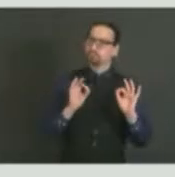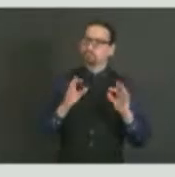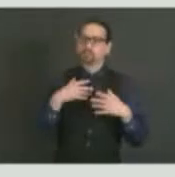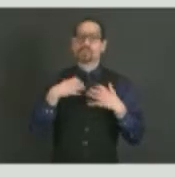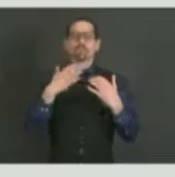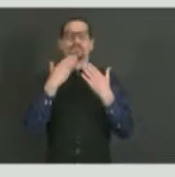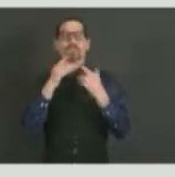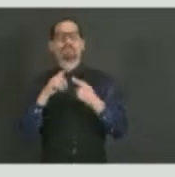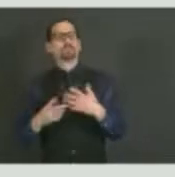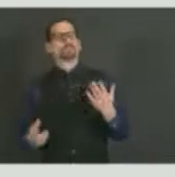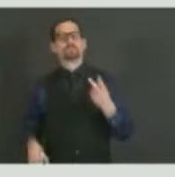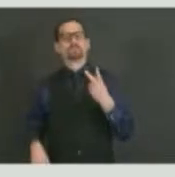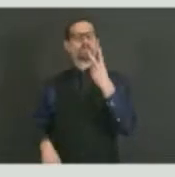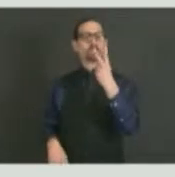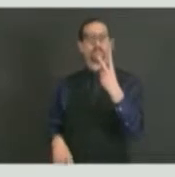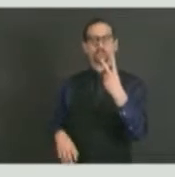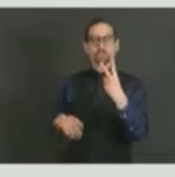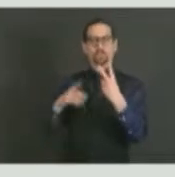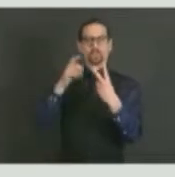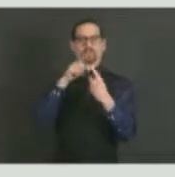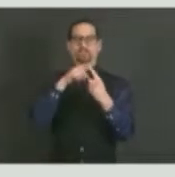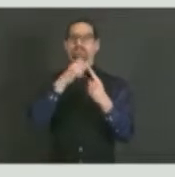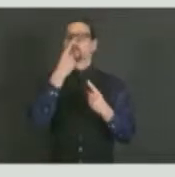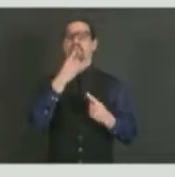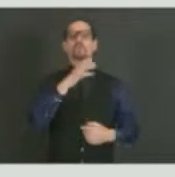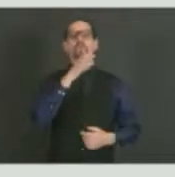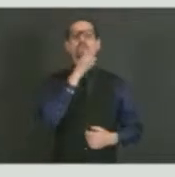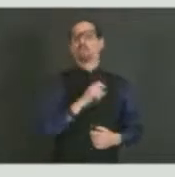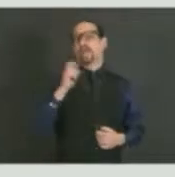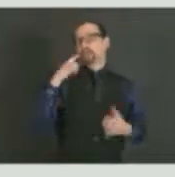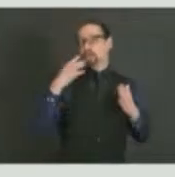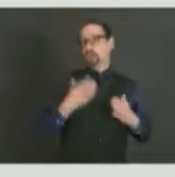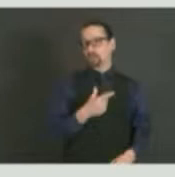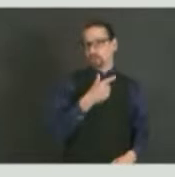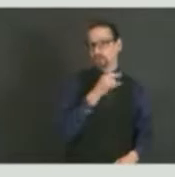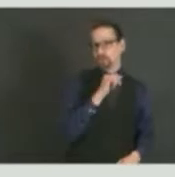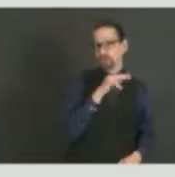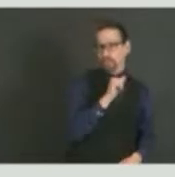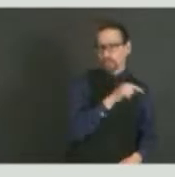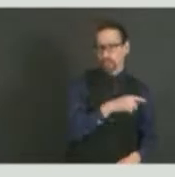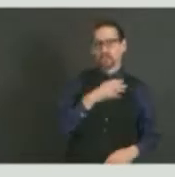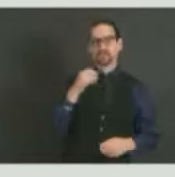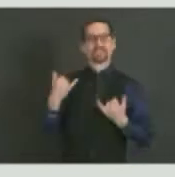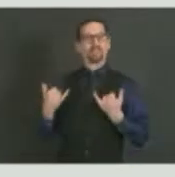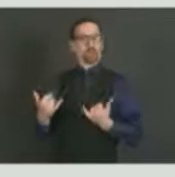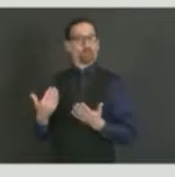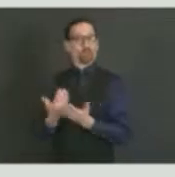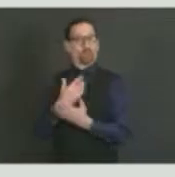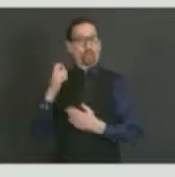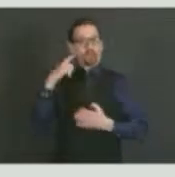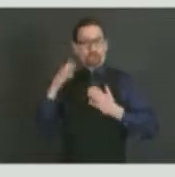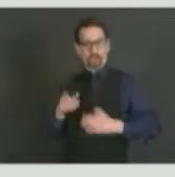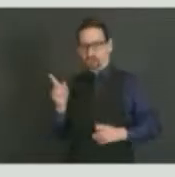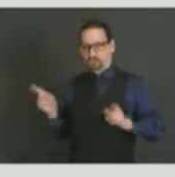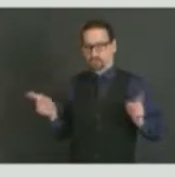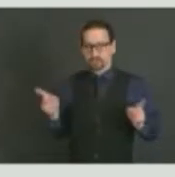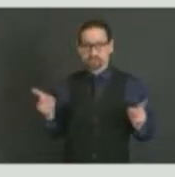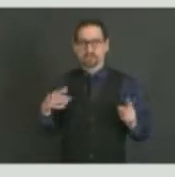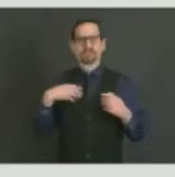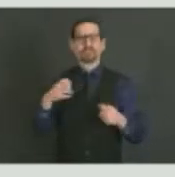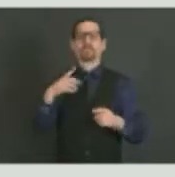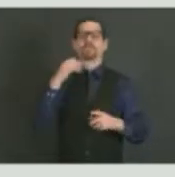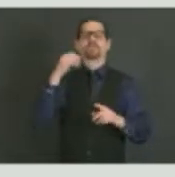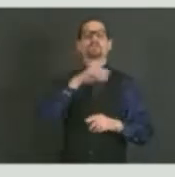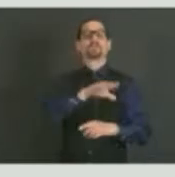to these new flexibilities, for their encouragement, and to Dr. Alexander Scott and her team for working through these possibilities and making them